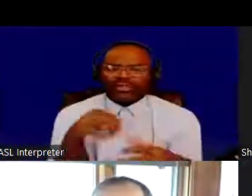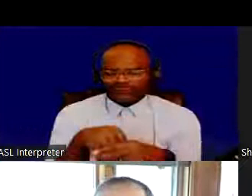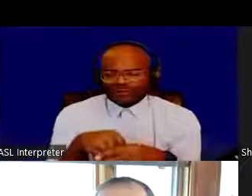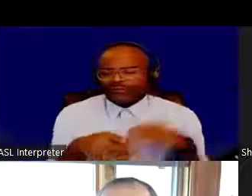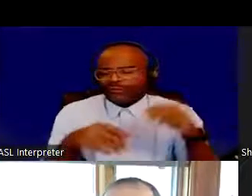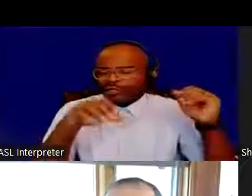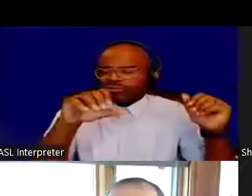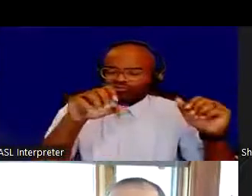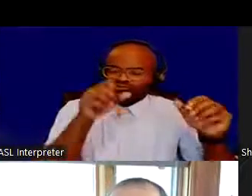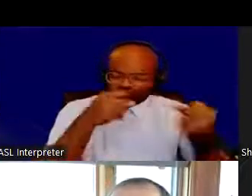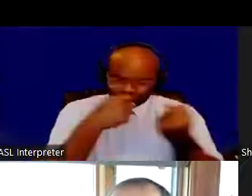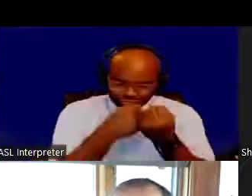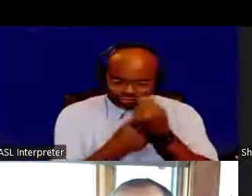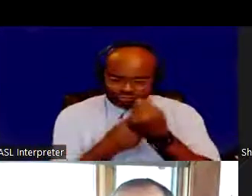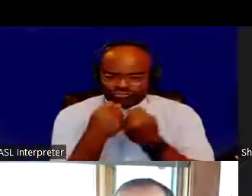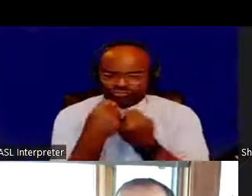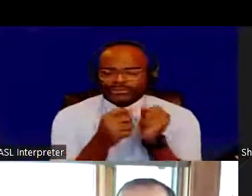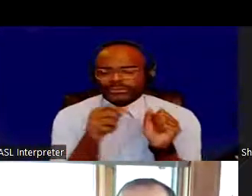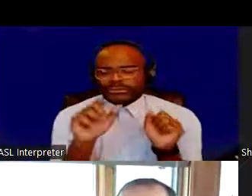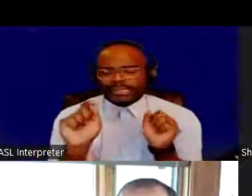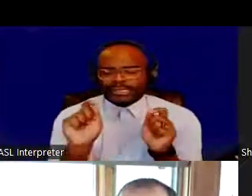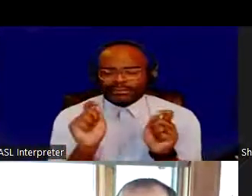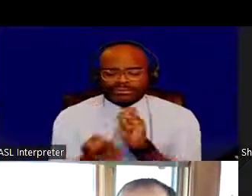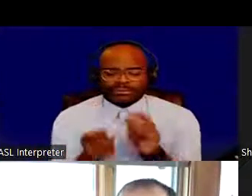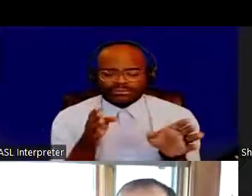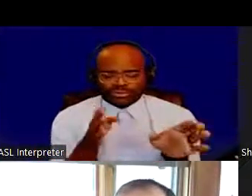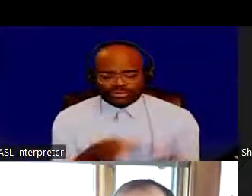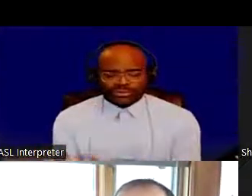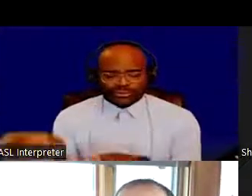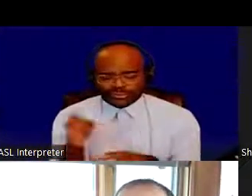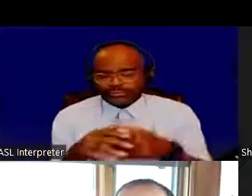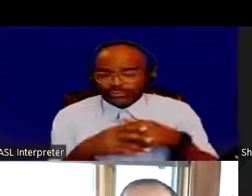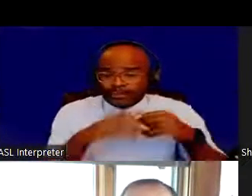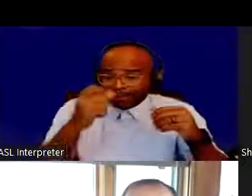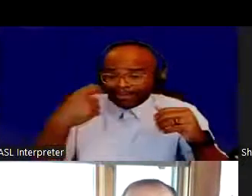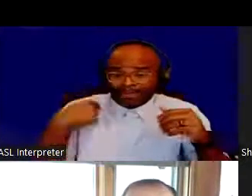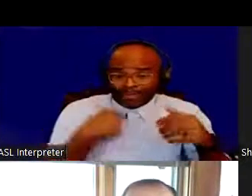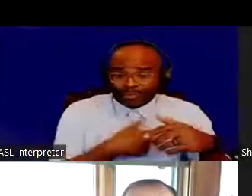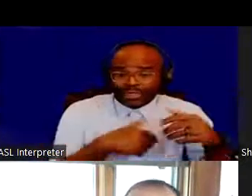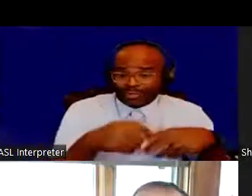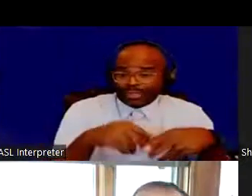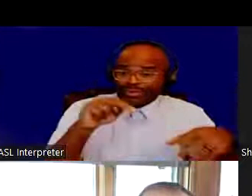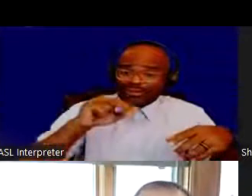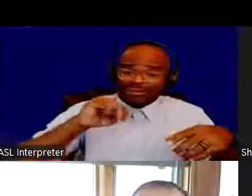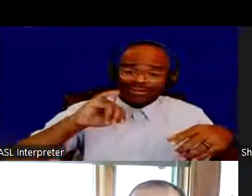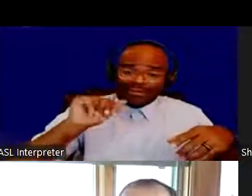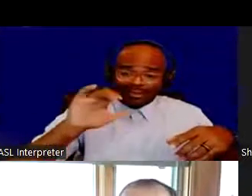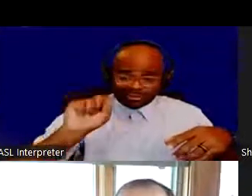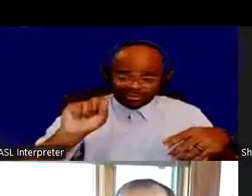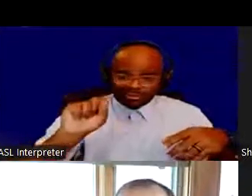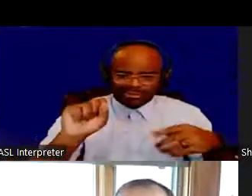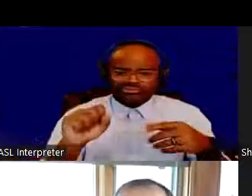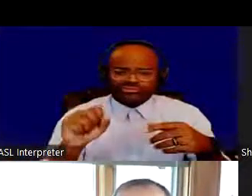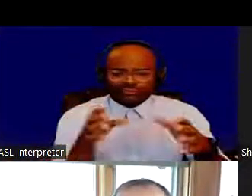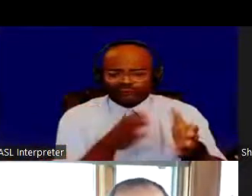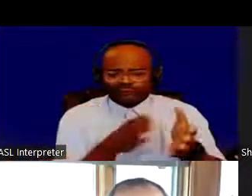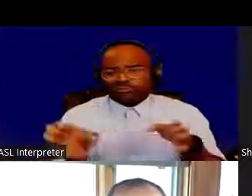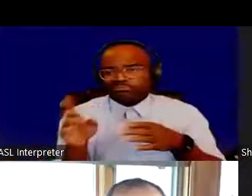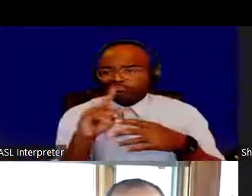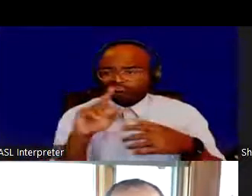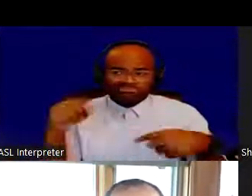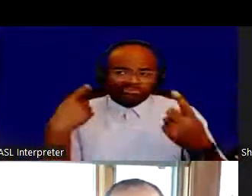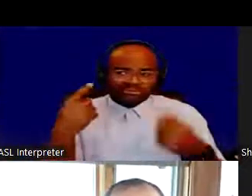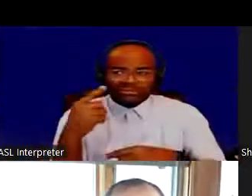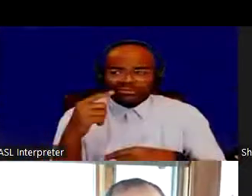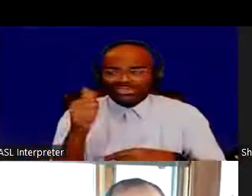process. The planning process that we have developed at NIAX, going back over a decade now, and that we've